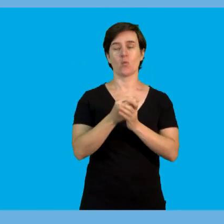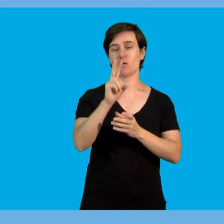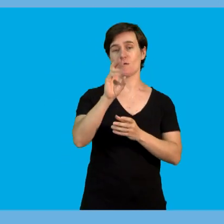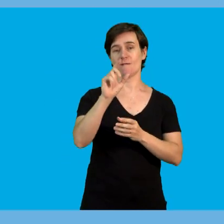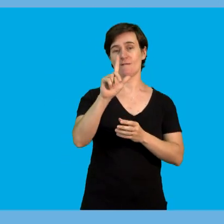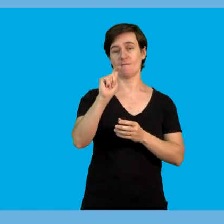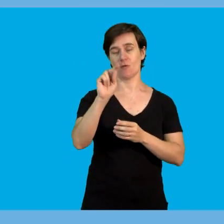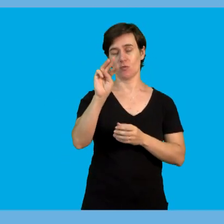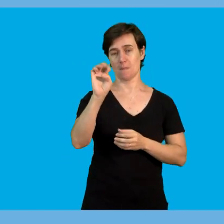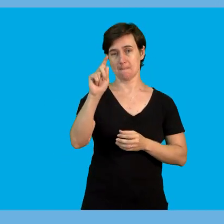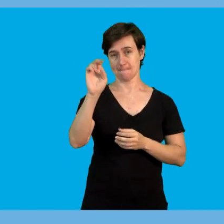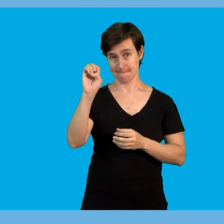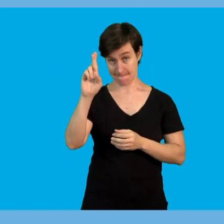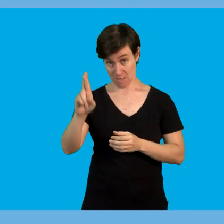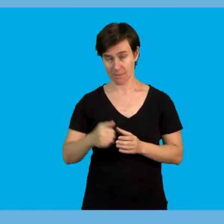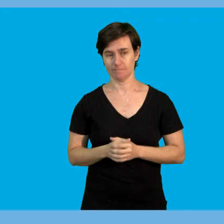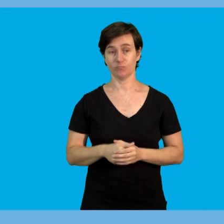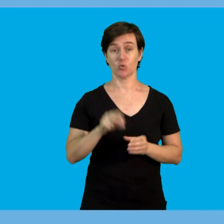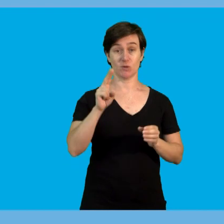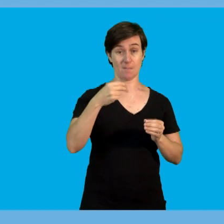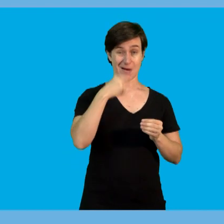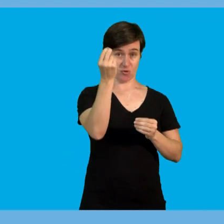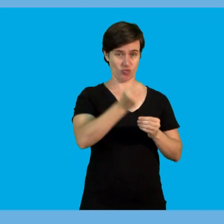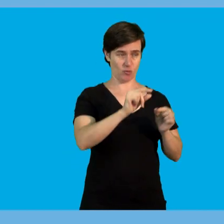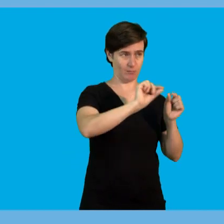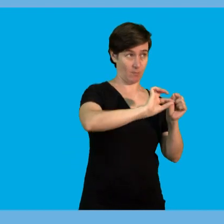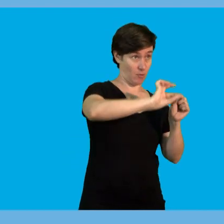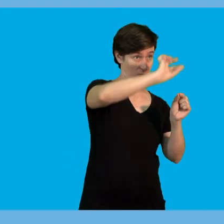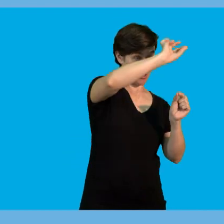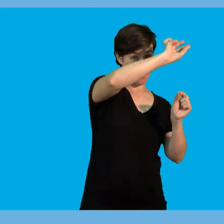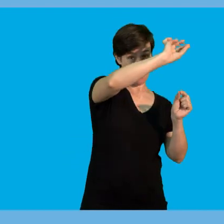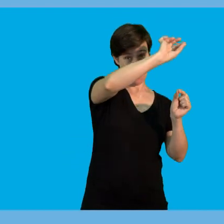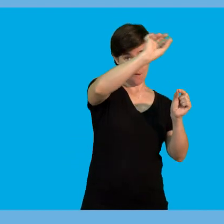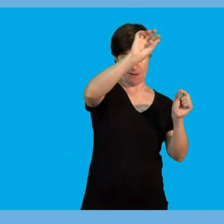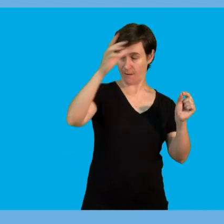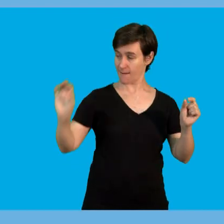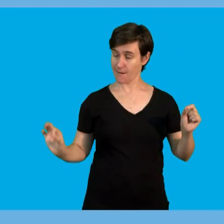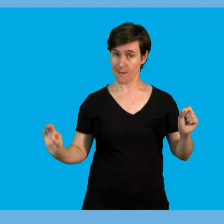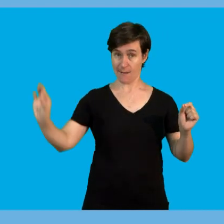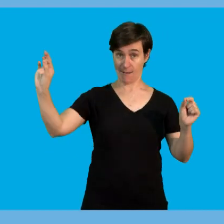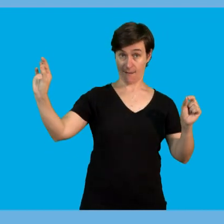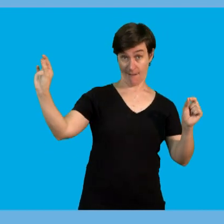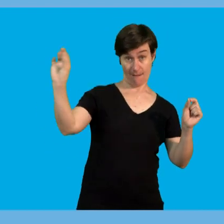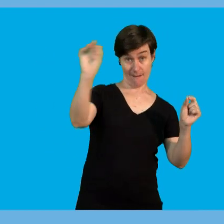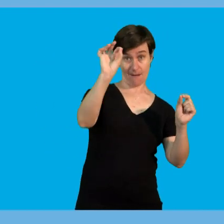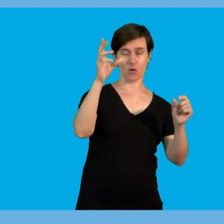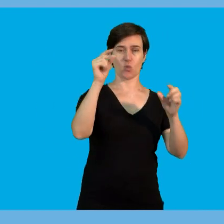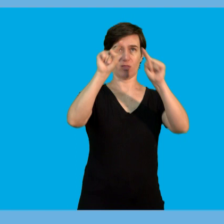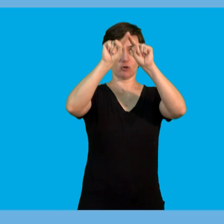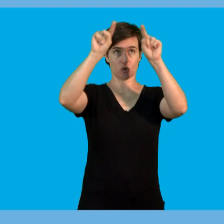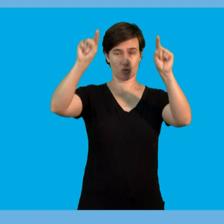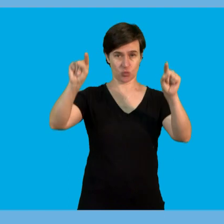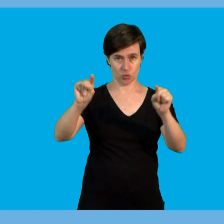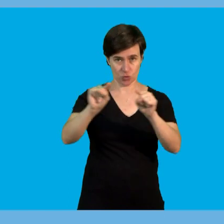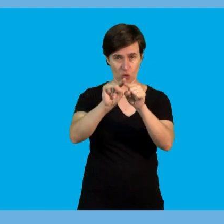voltmeter. So these two plates are going to be connected by the conducting wire, and then there's going to be a voltmeter